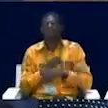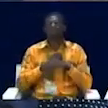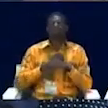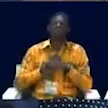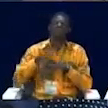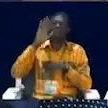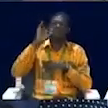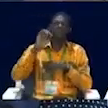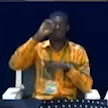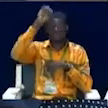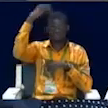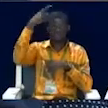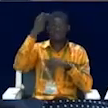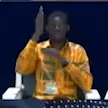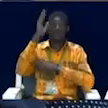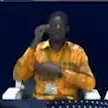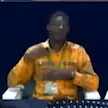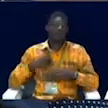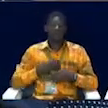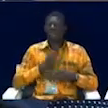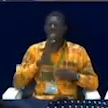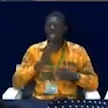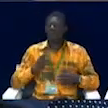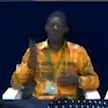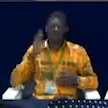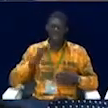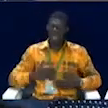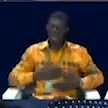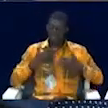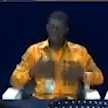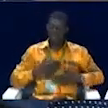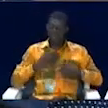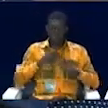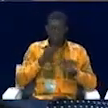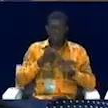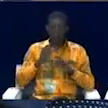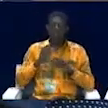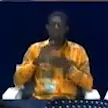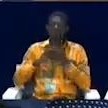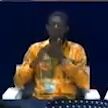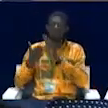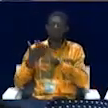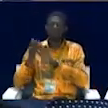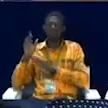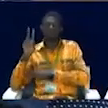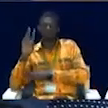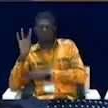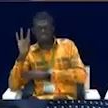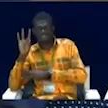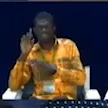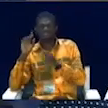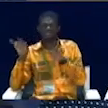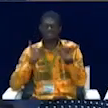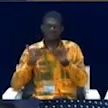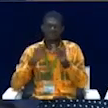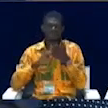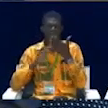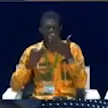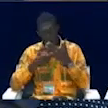By the special grace of God, we are very happy. But when it got to on the 28th of the same February,